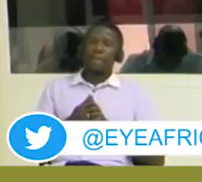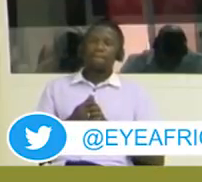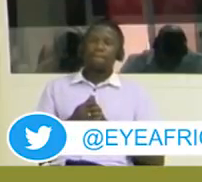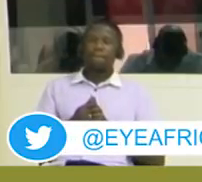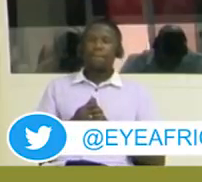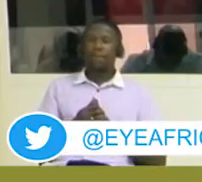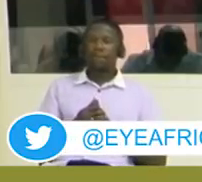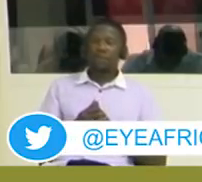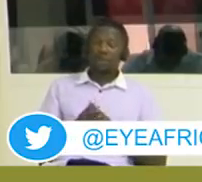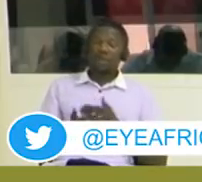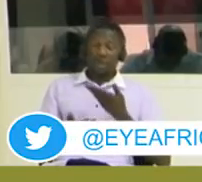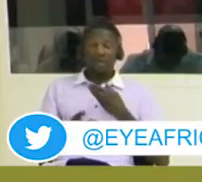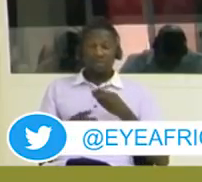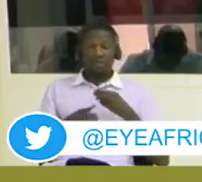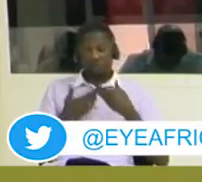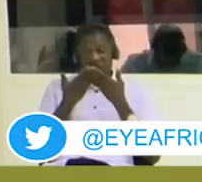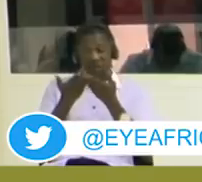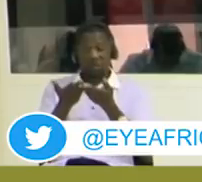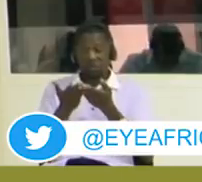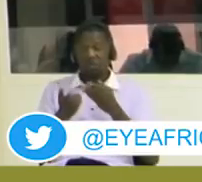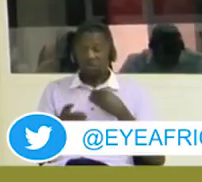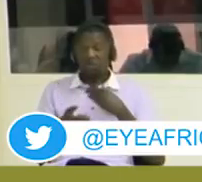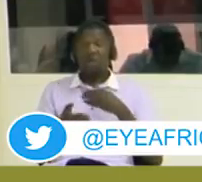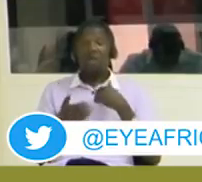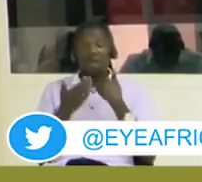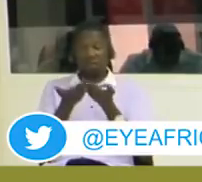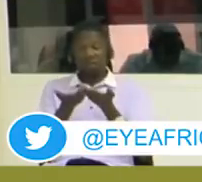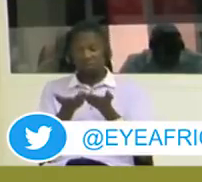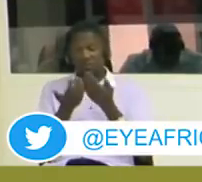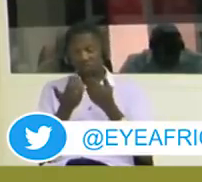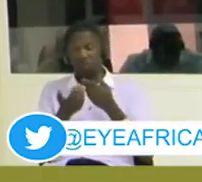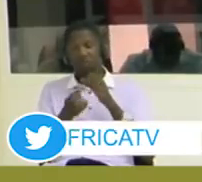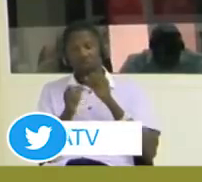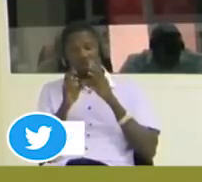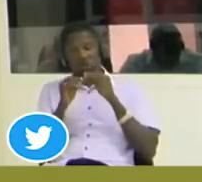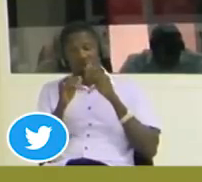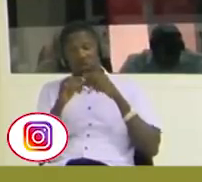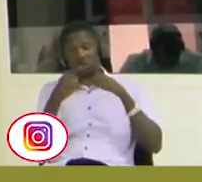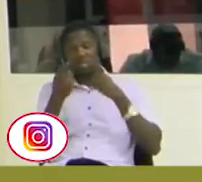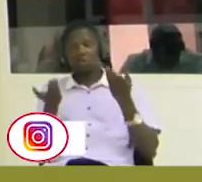sir. And Mr. Kambi was asked of this question.